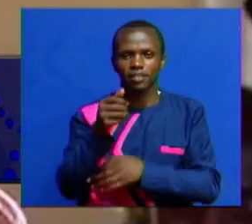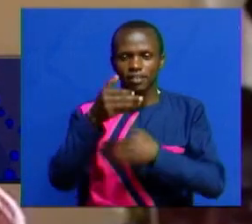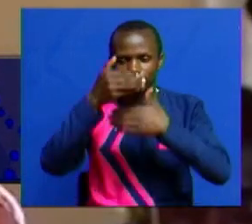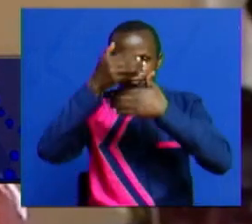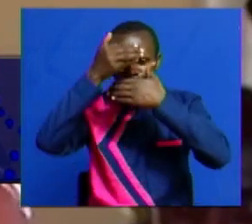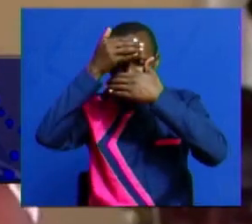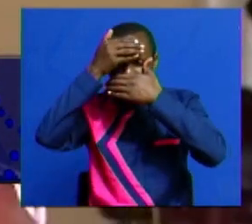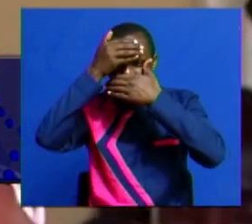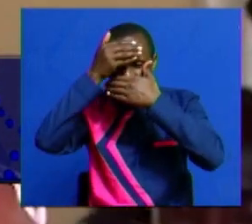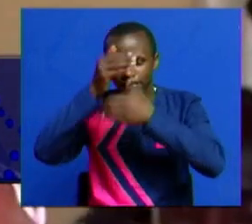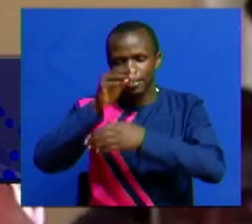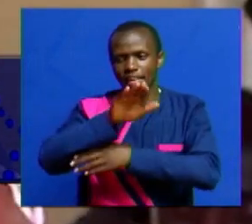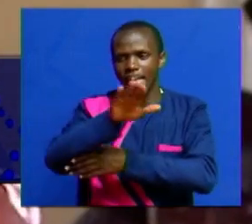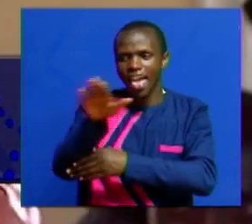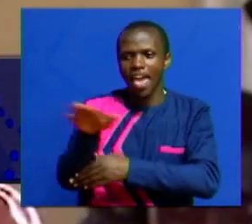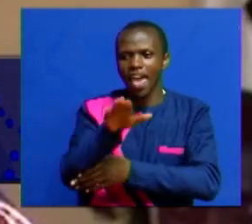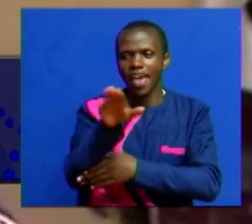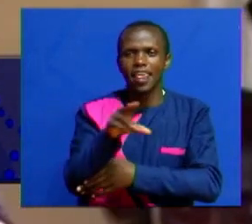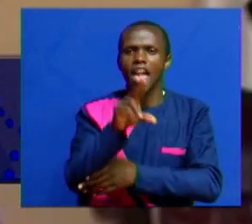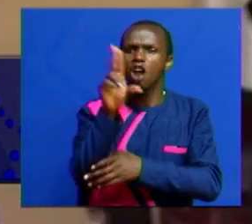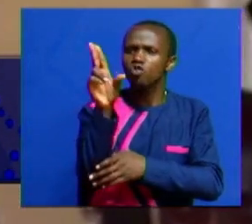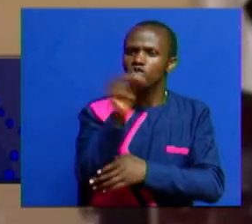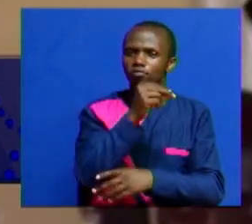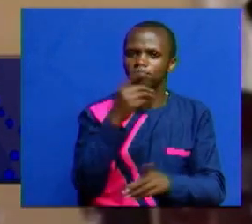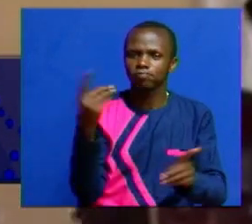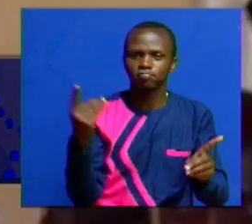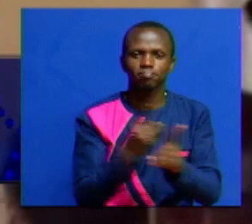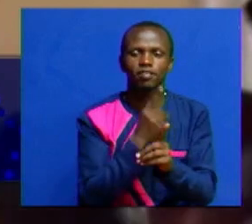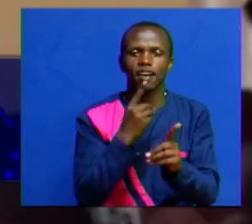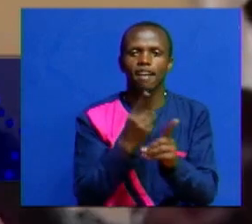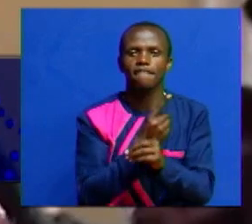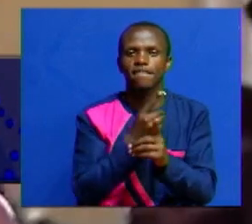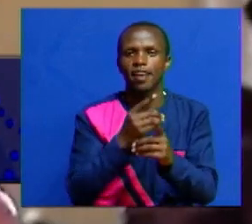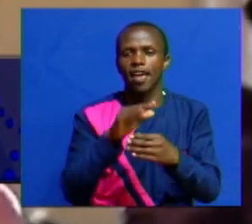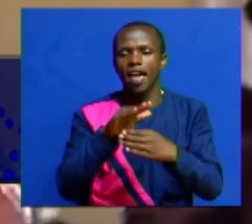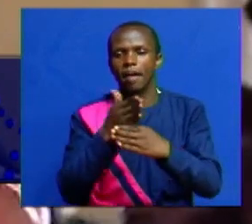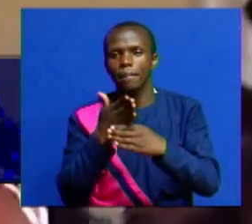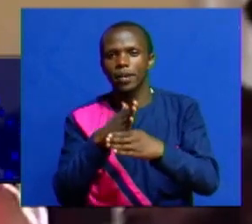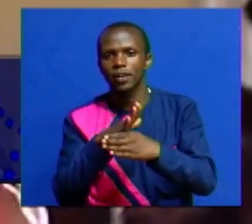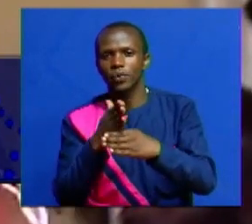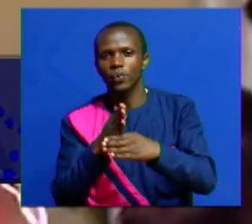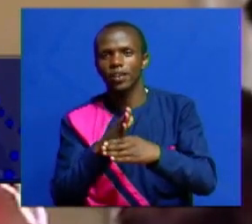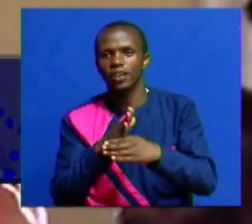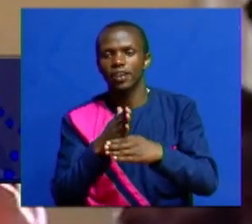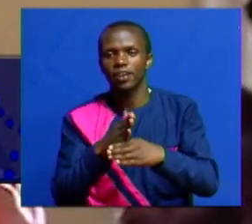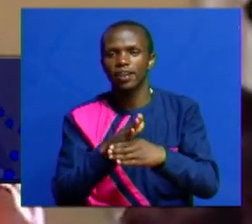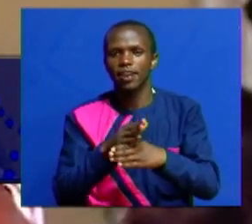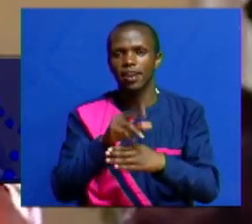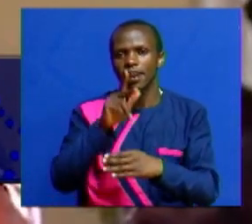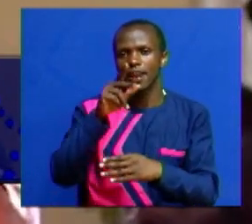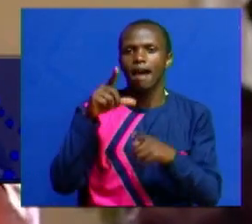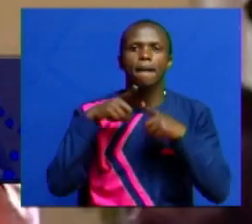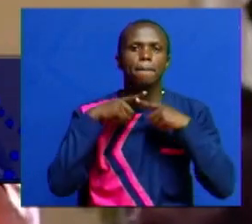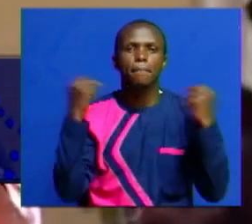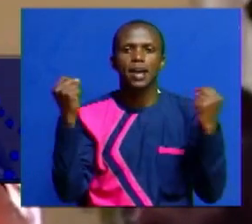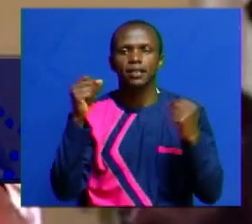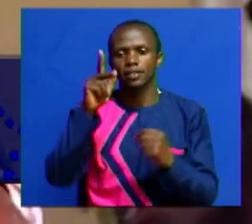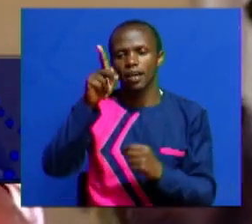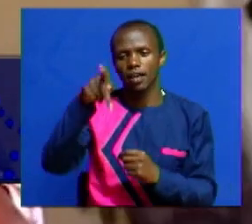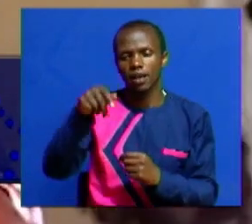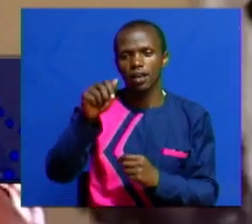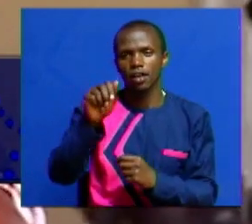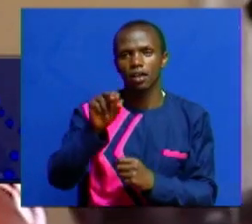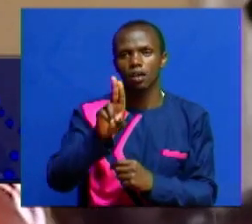no difference between Mr. McKenzie, who pretends